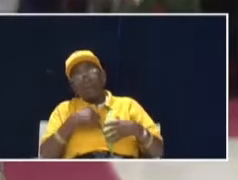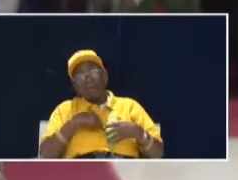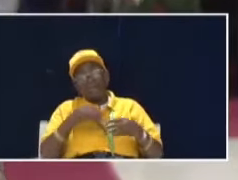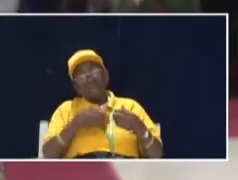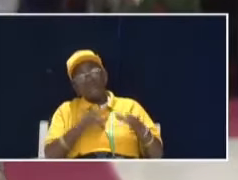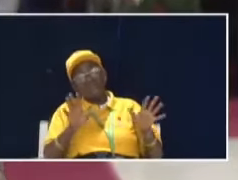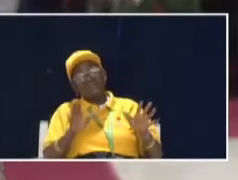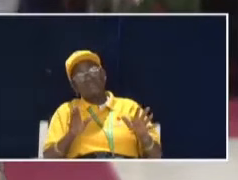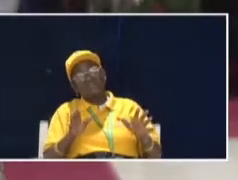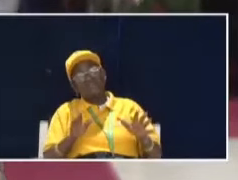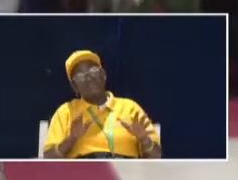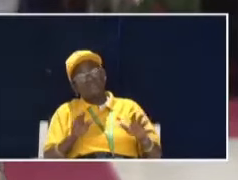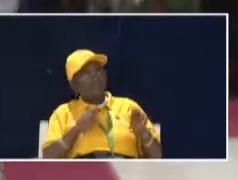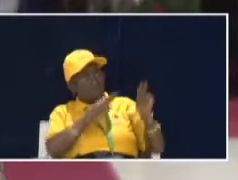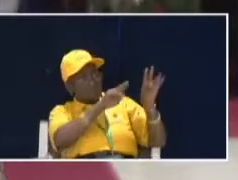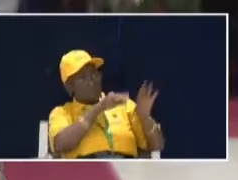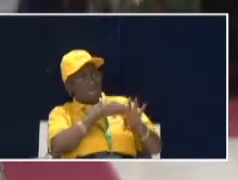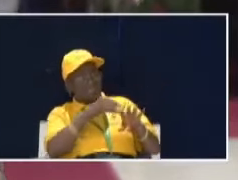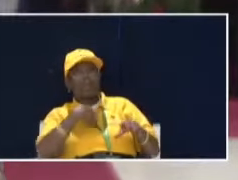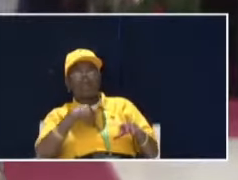Even my lips are unclean."